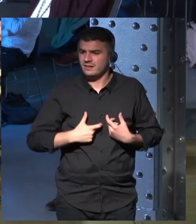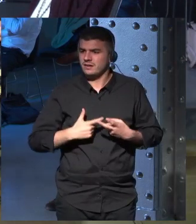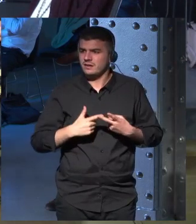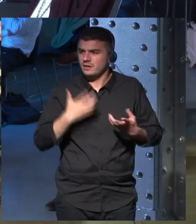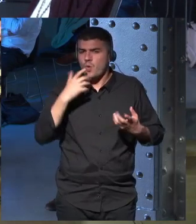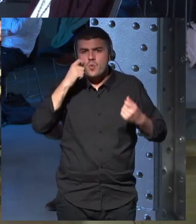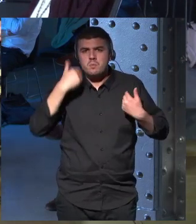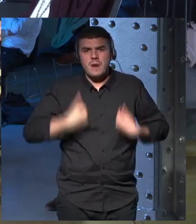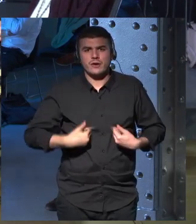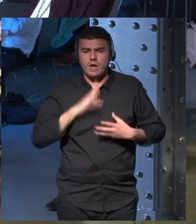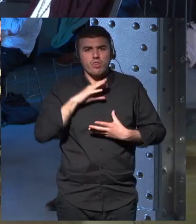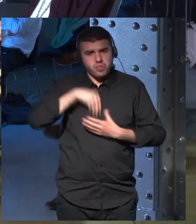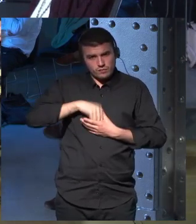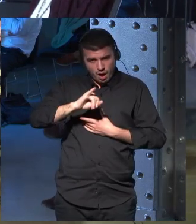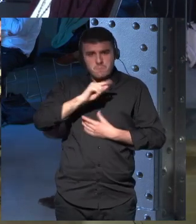beings.